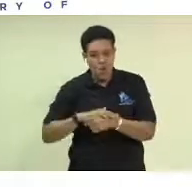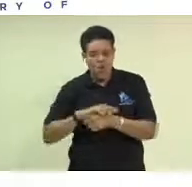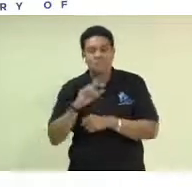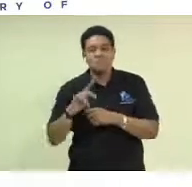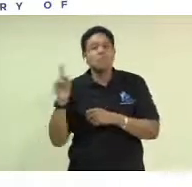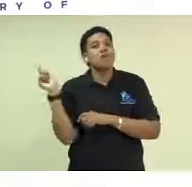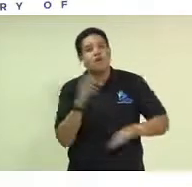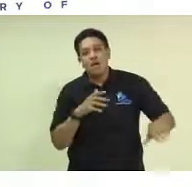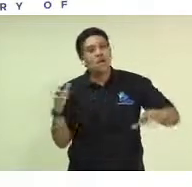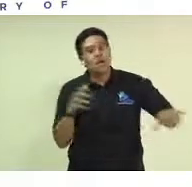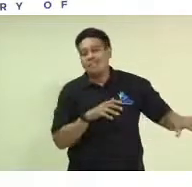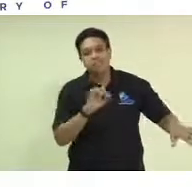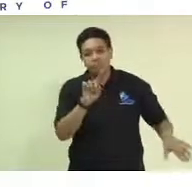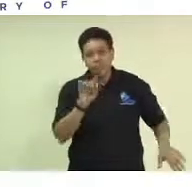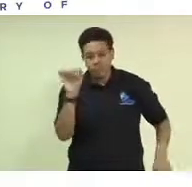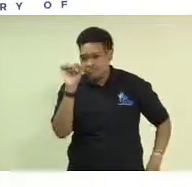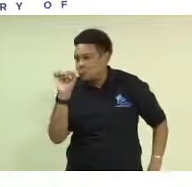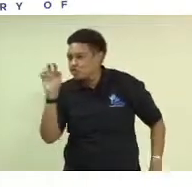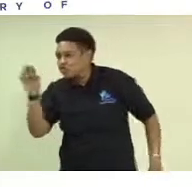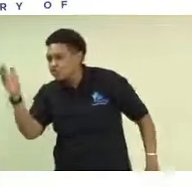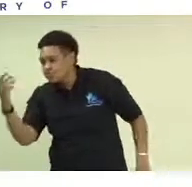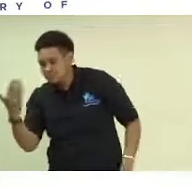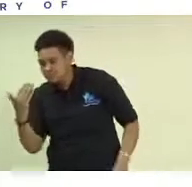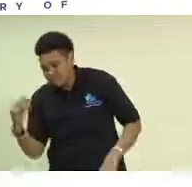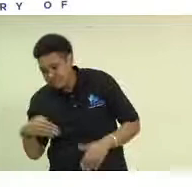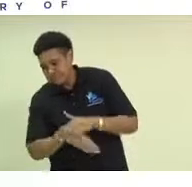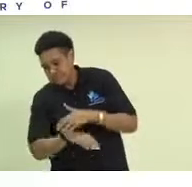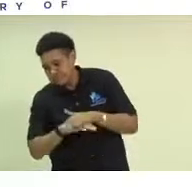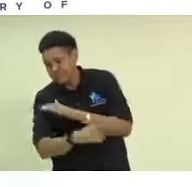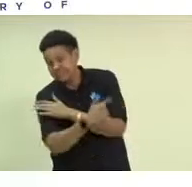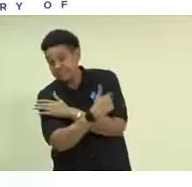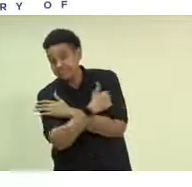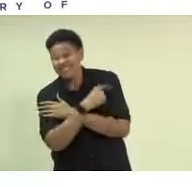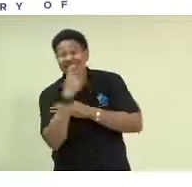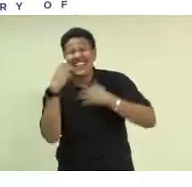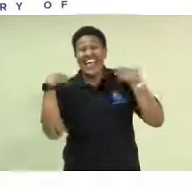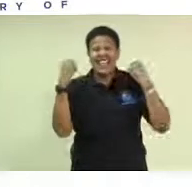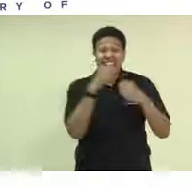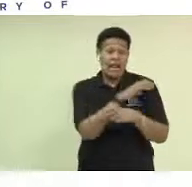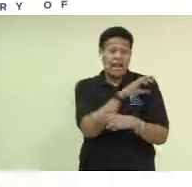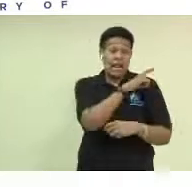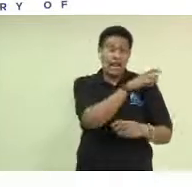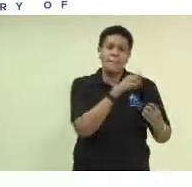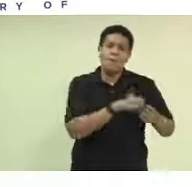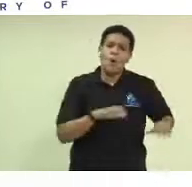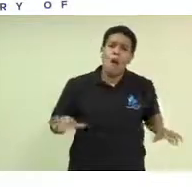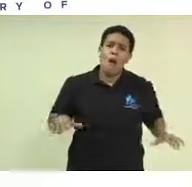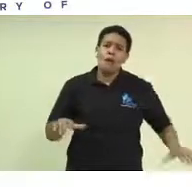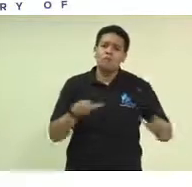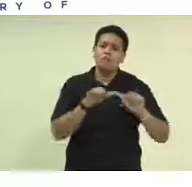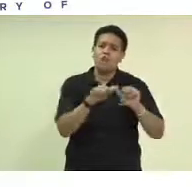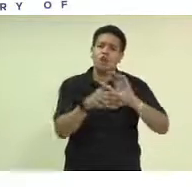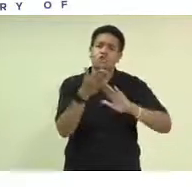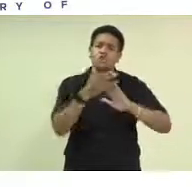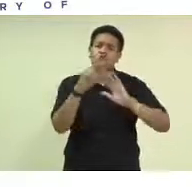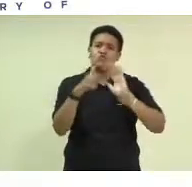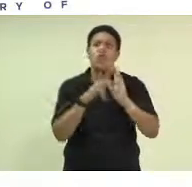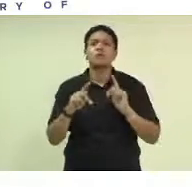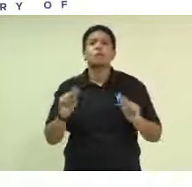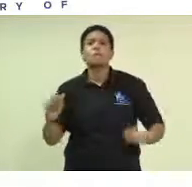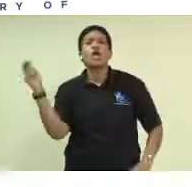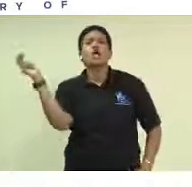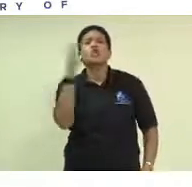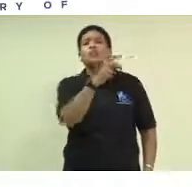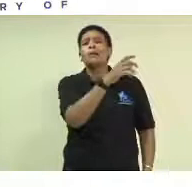people to those locations. The health centers are going to play a more active and continuous role so persons can